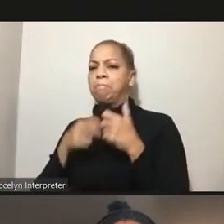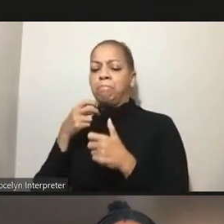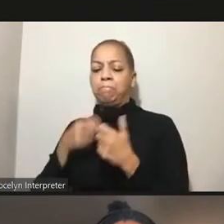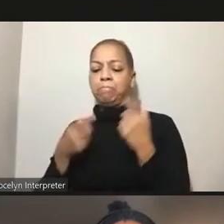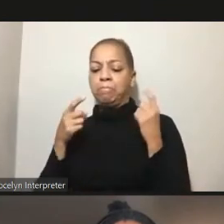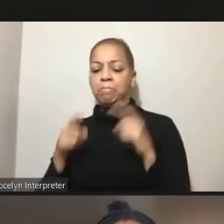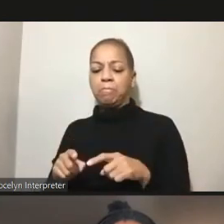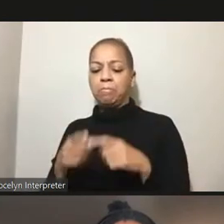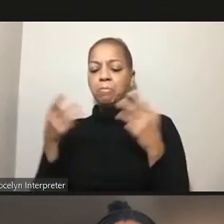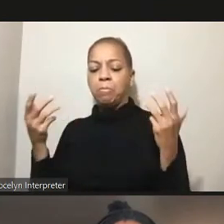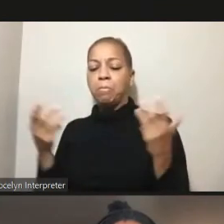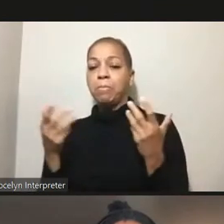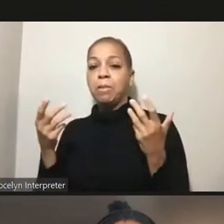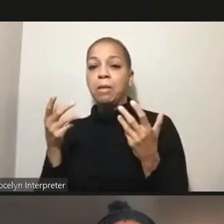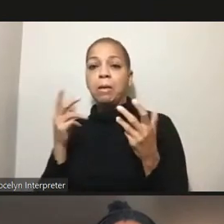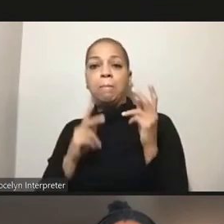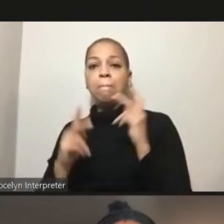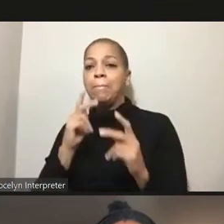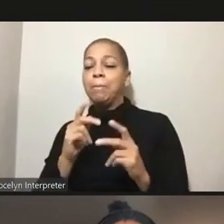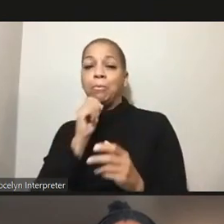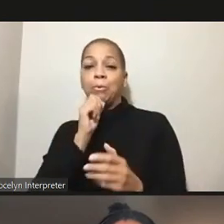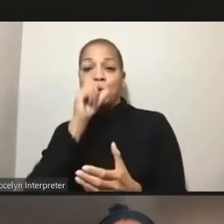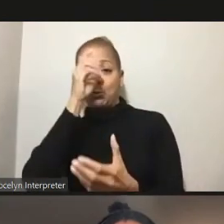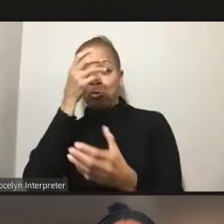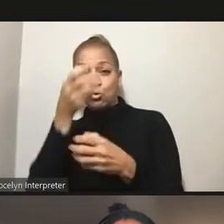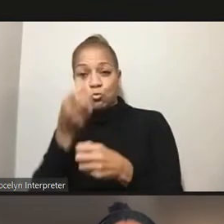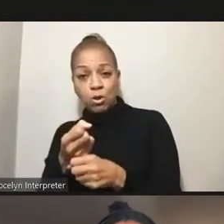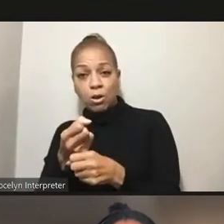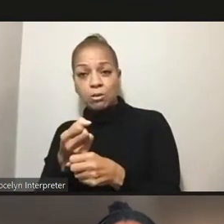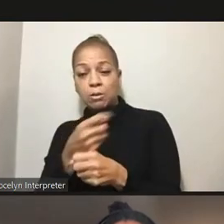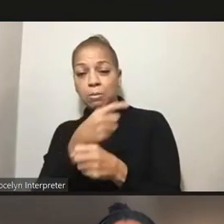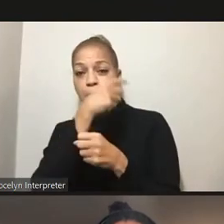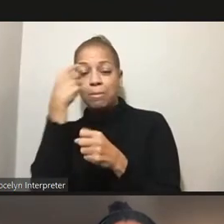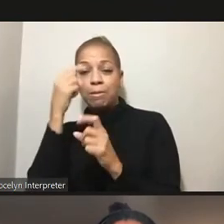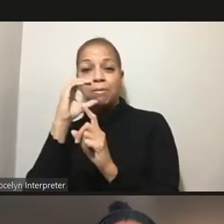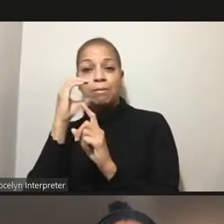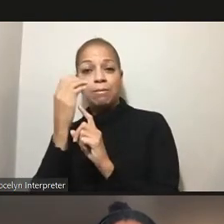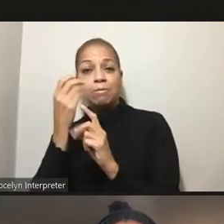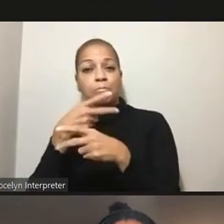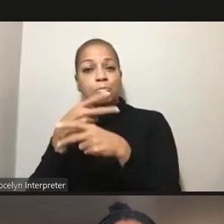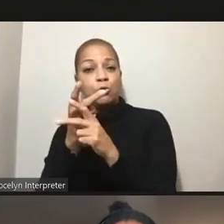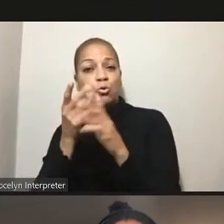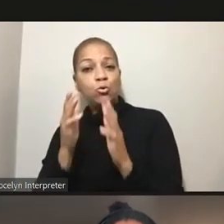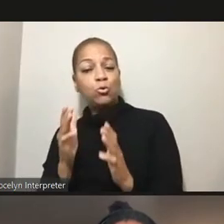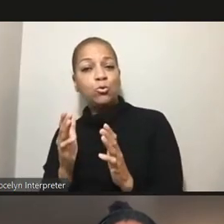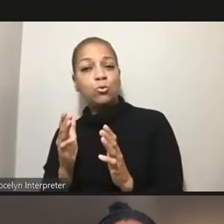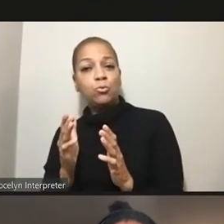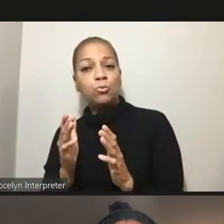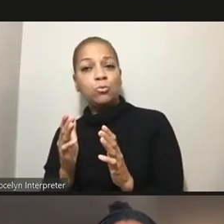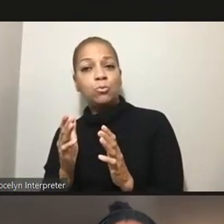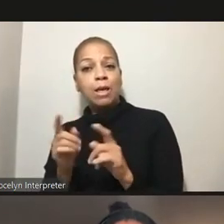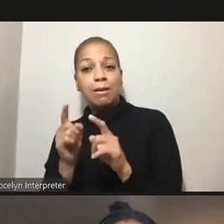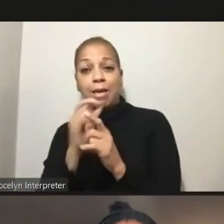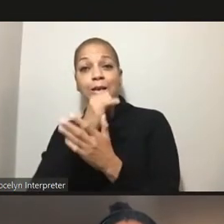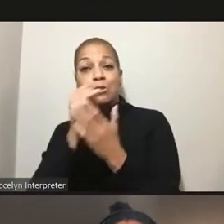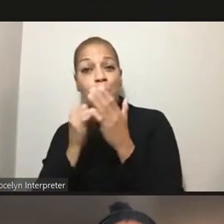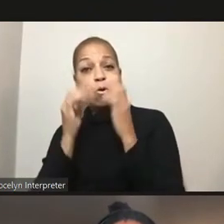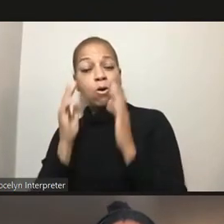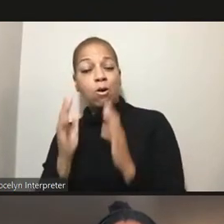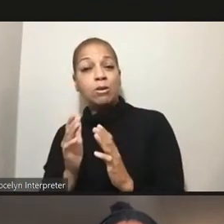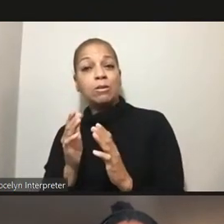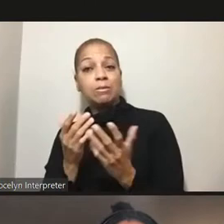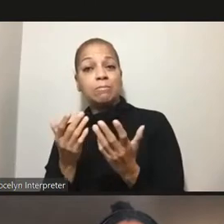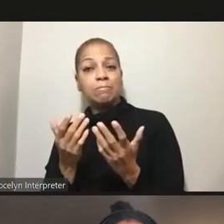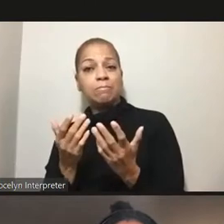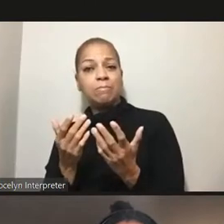when people don't trust Black cultural producers as artists. They